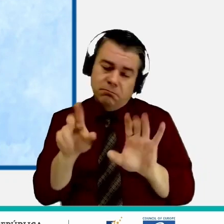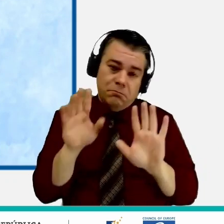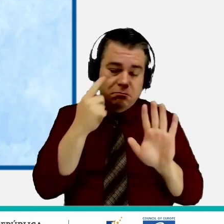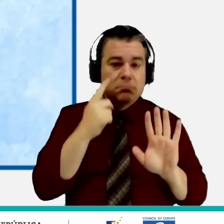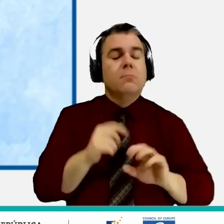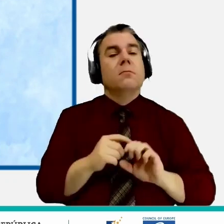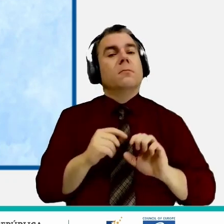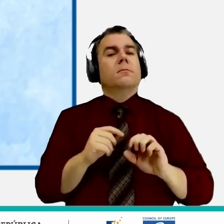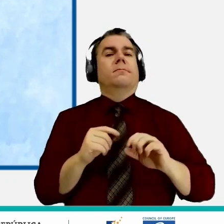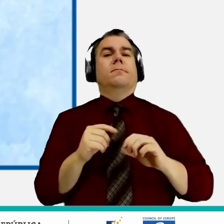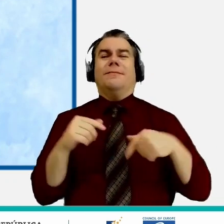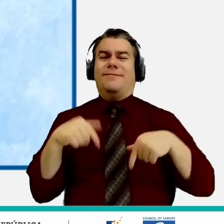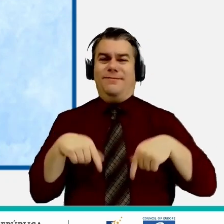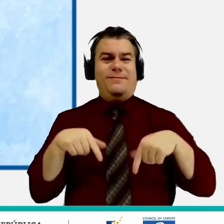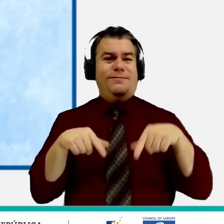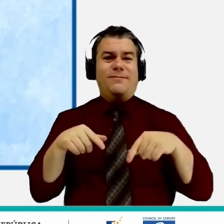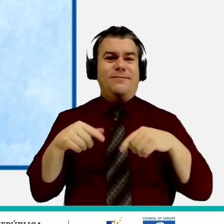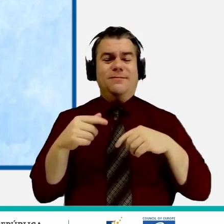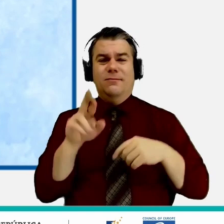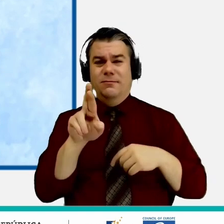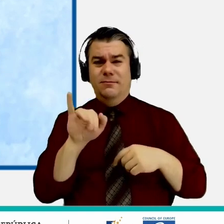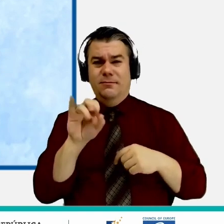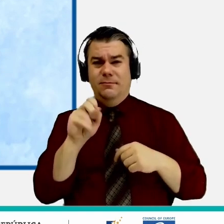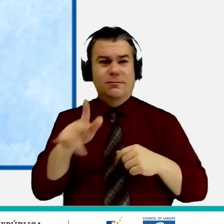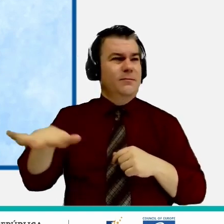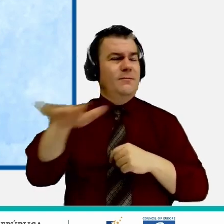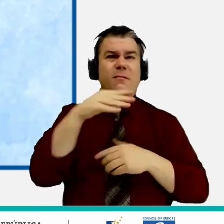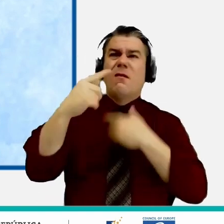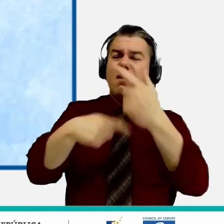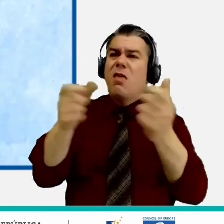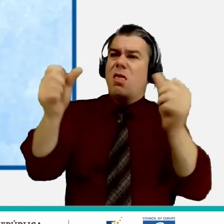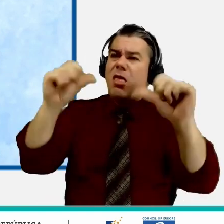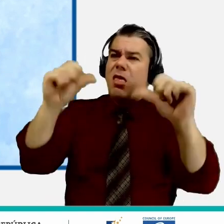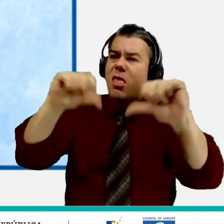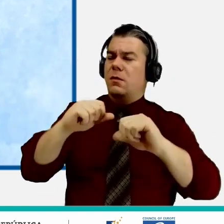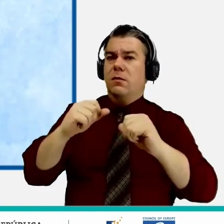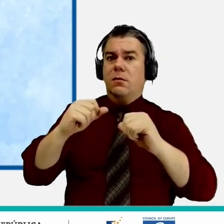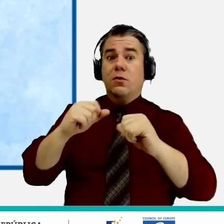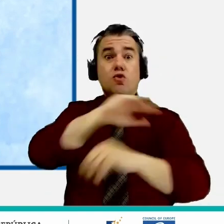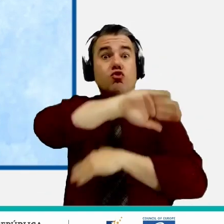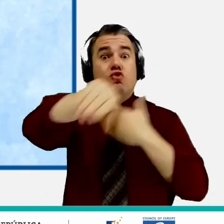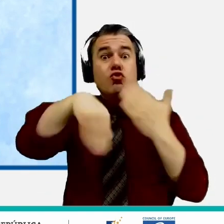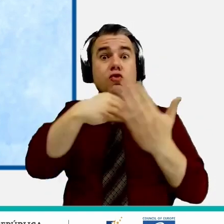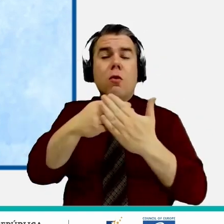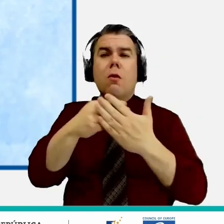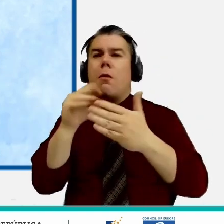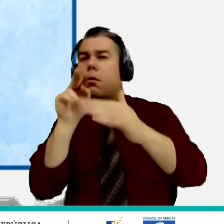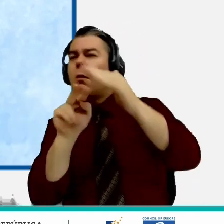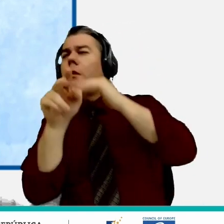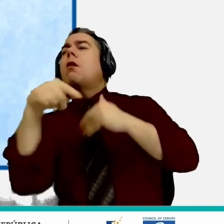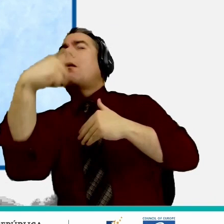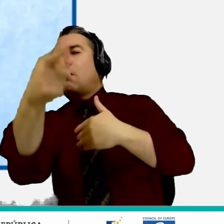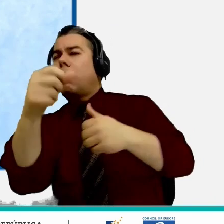very complex risk landscape that we are facing. Not everything can be anticipated, not everything can be prevented,